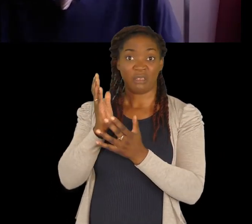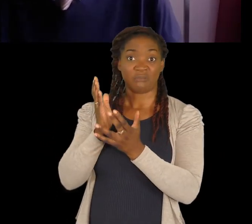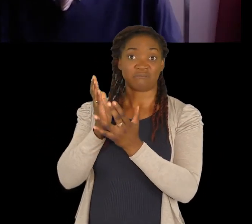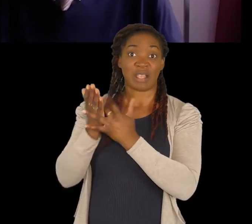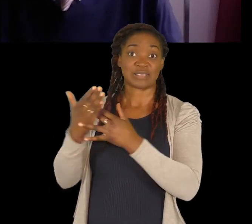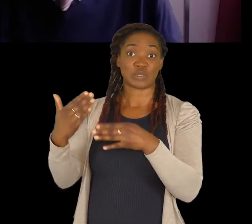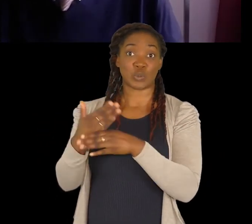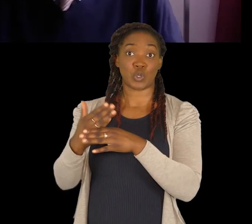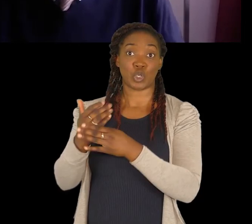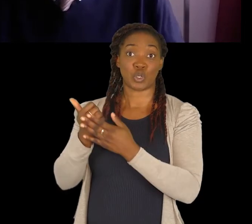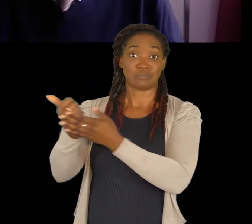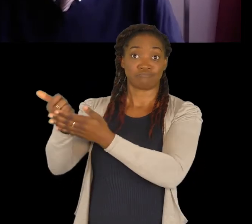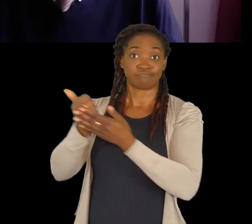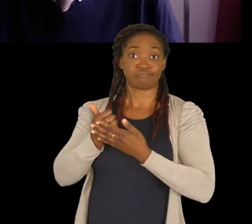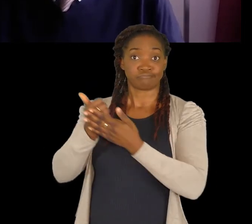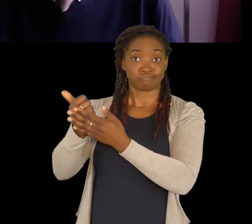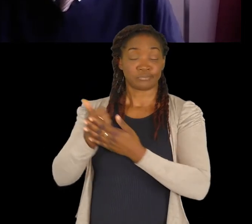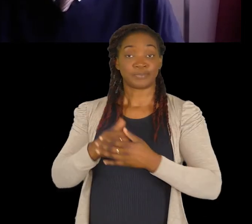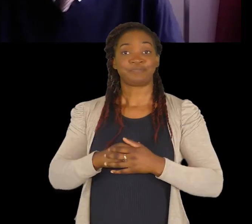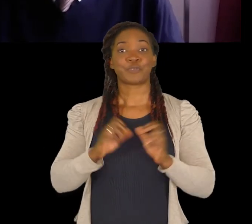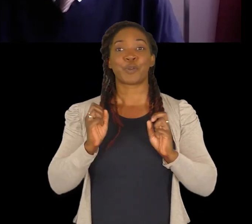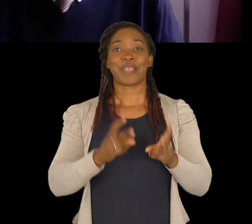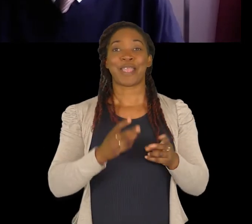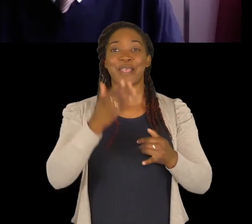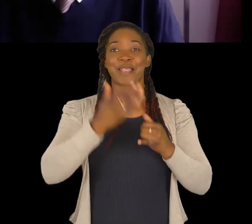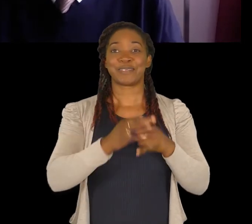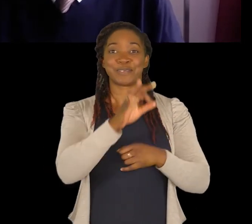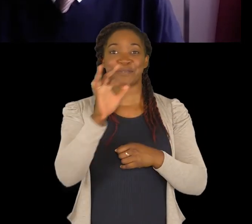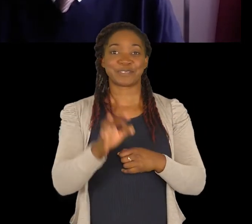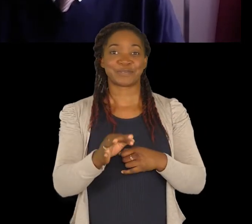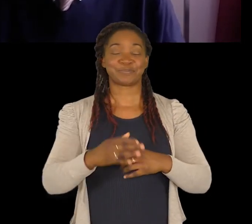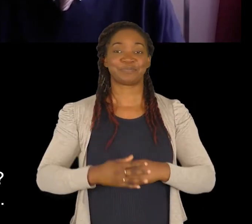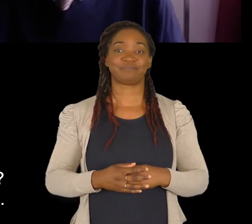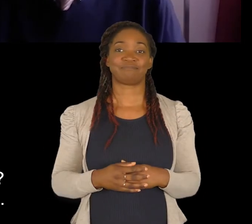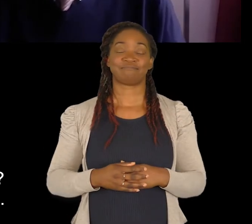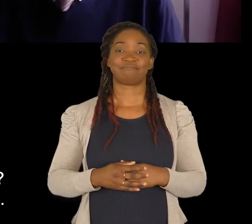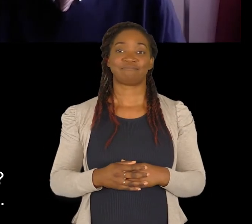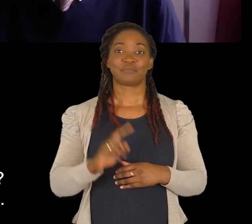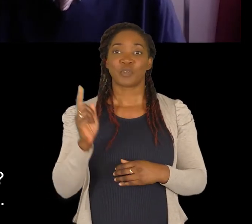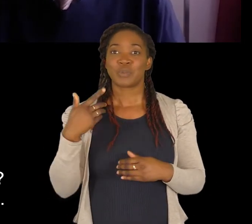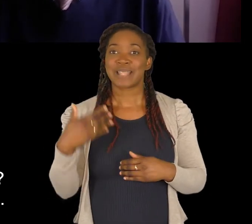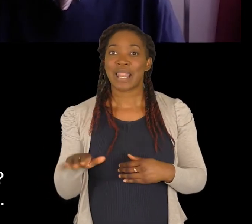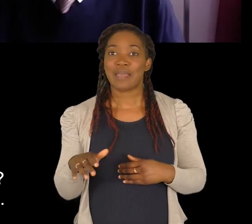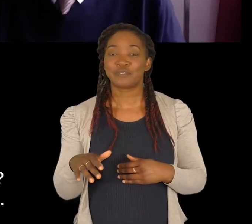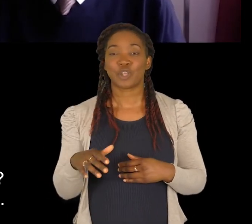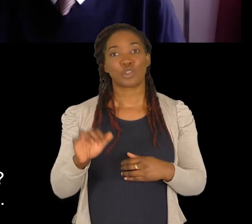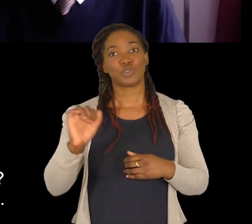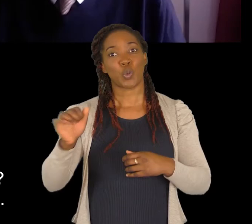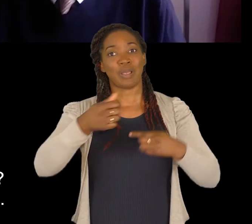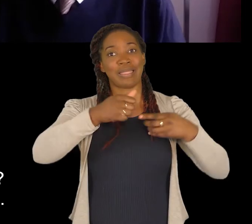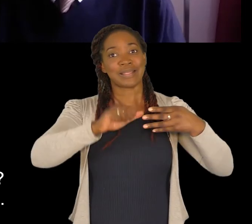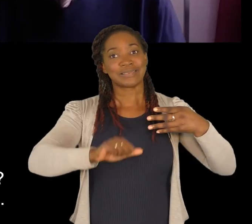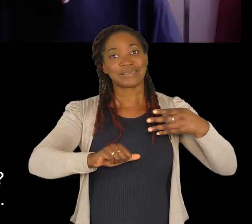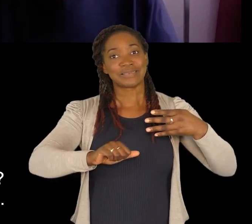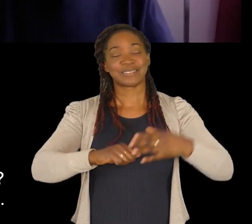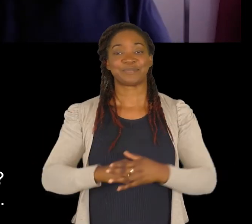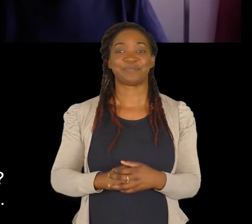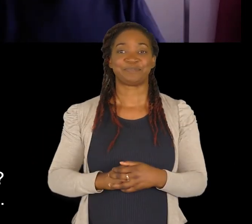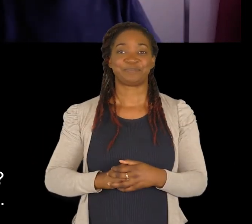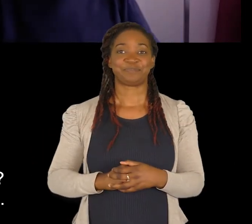etc. Okay, last question. What's left on your bucket list, Hardeep?